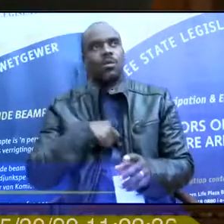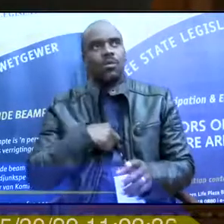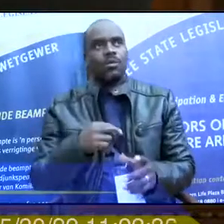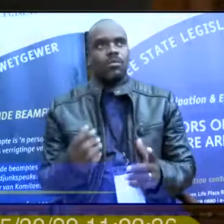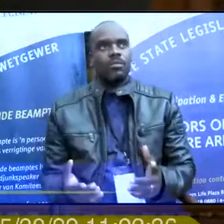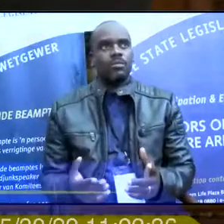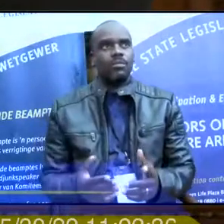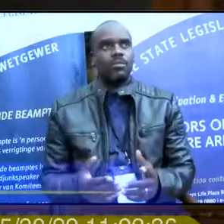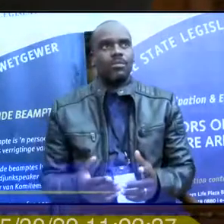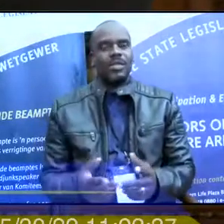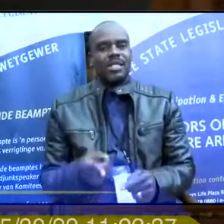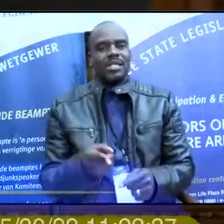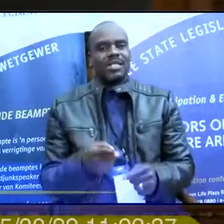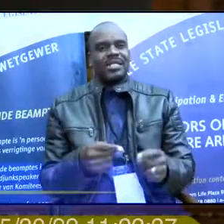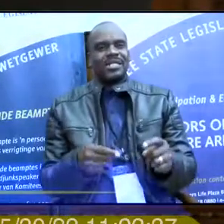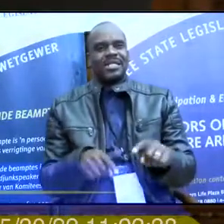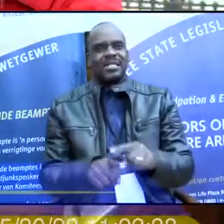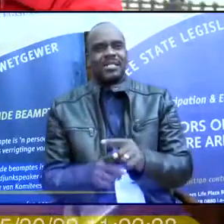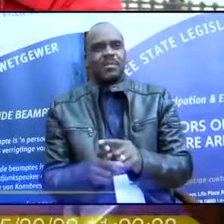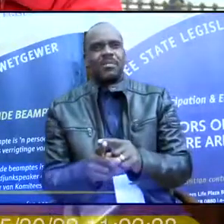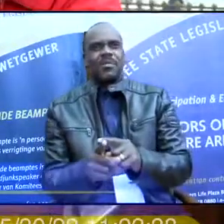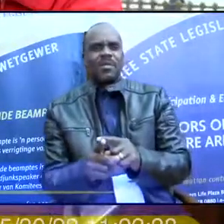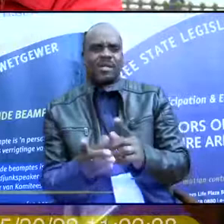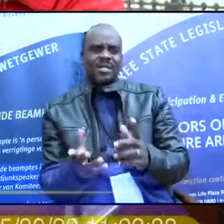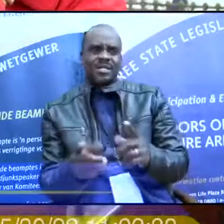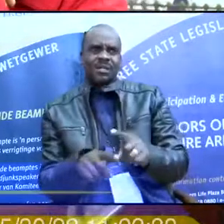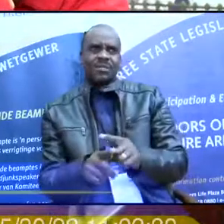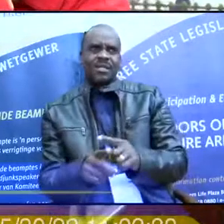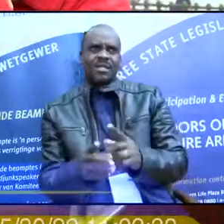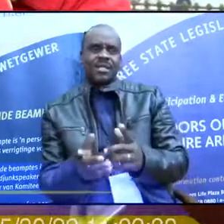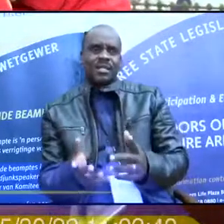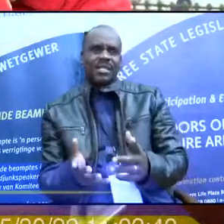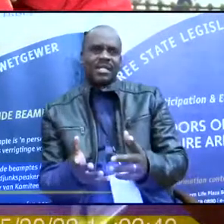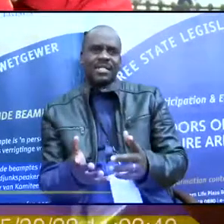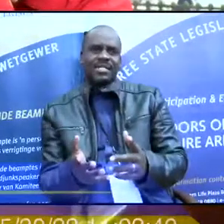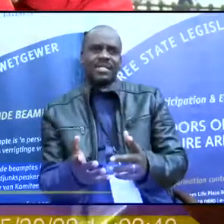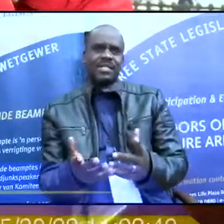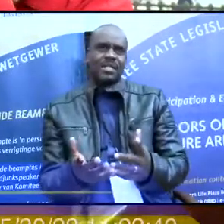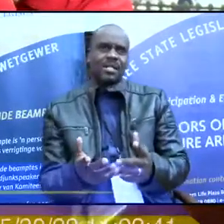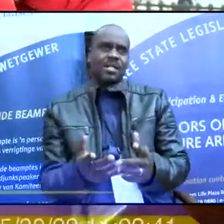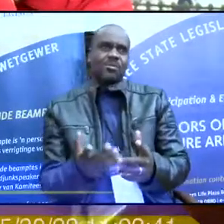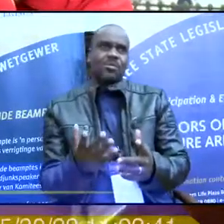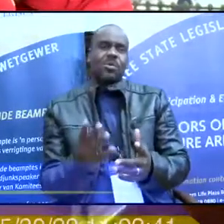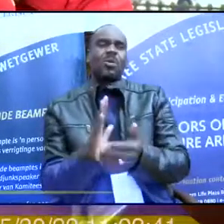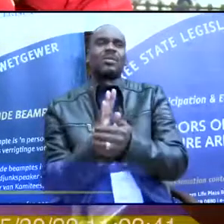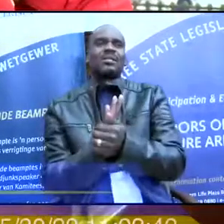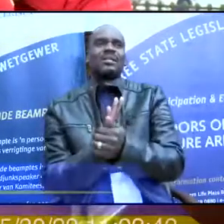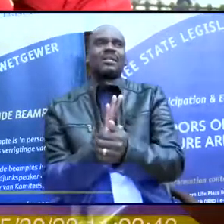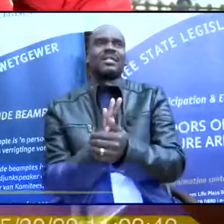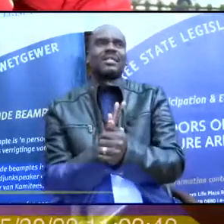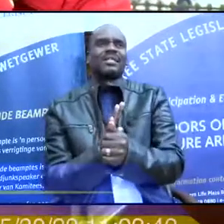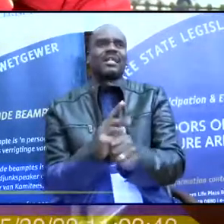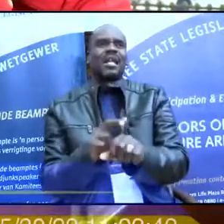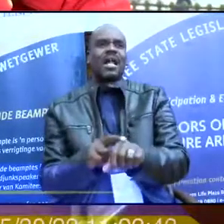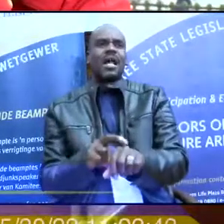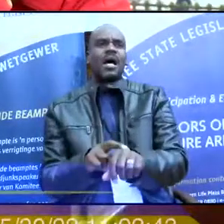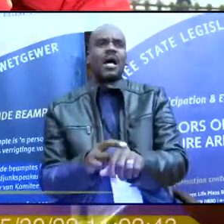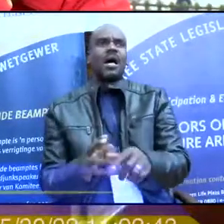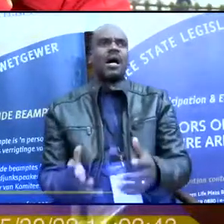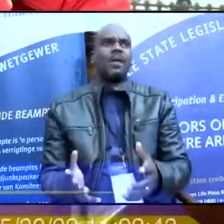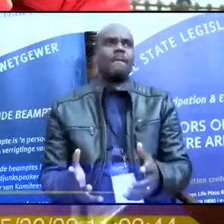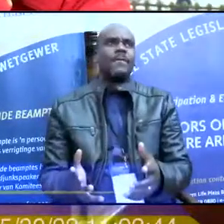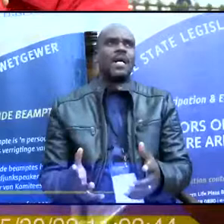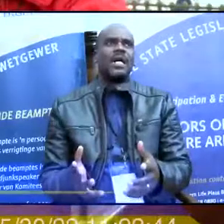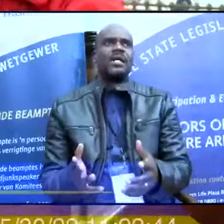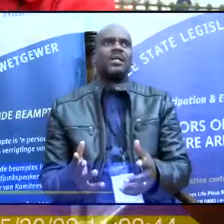and i think it's something that we should discuss as labour because skilling individuals within organizations both in the